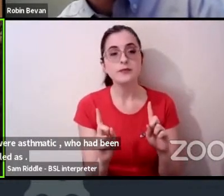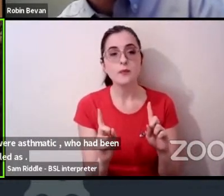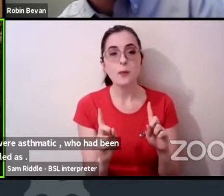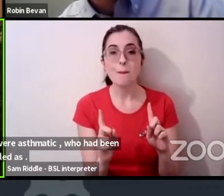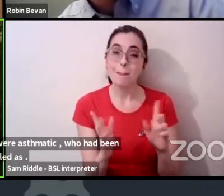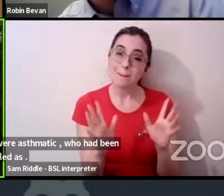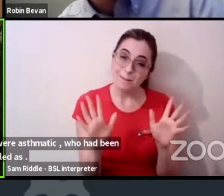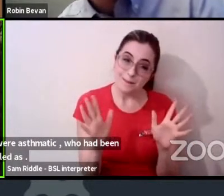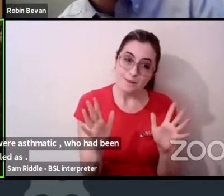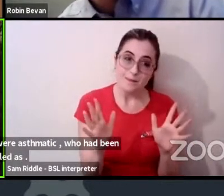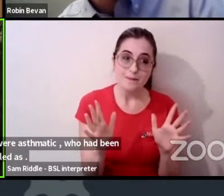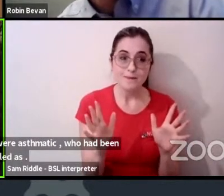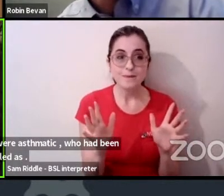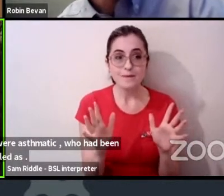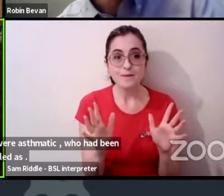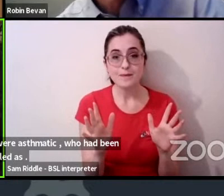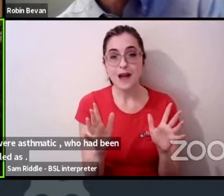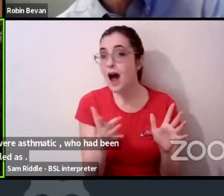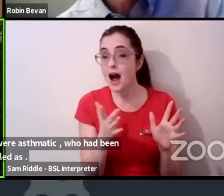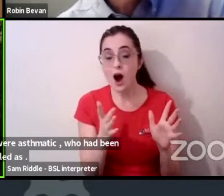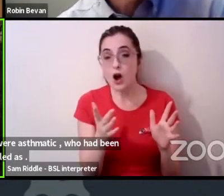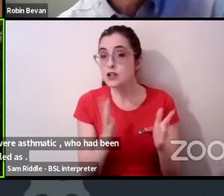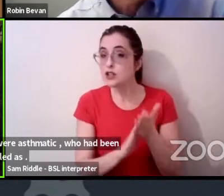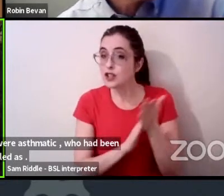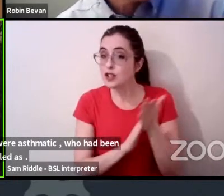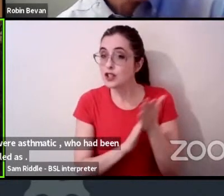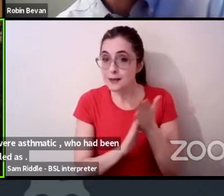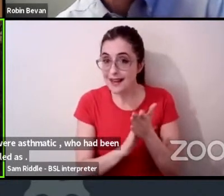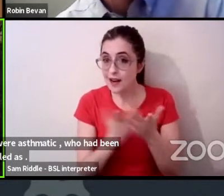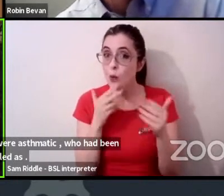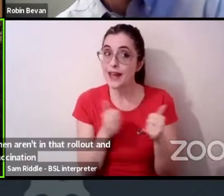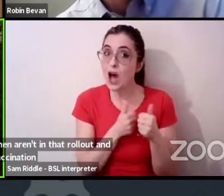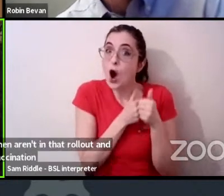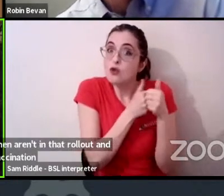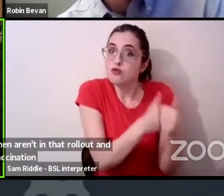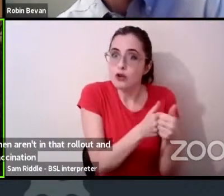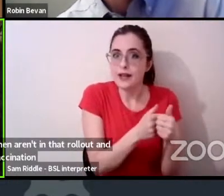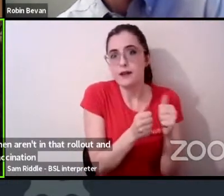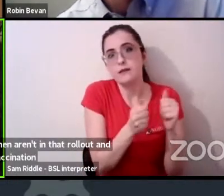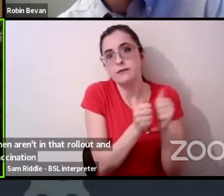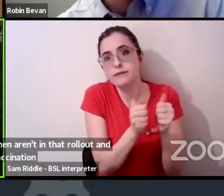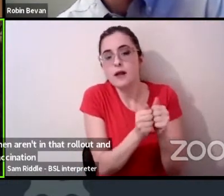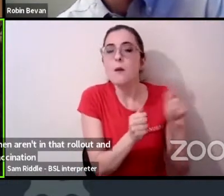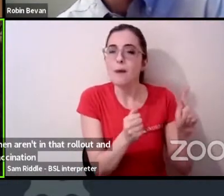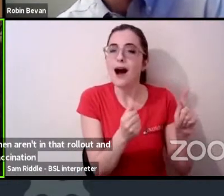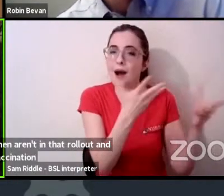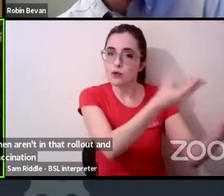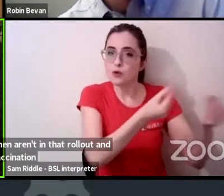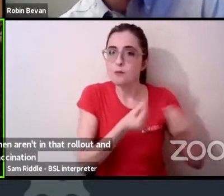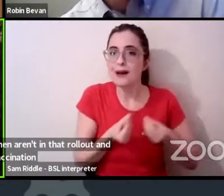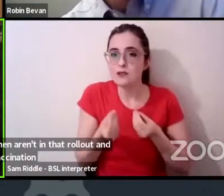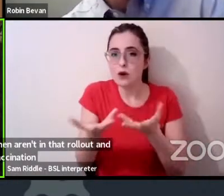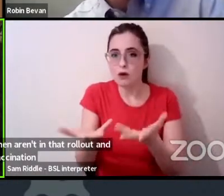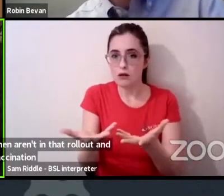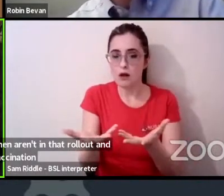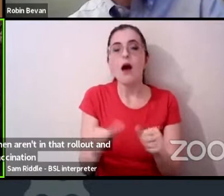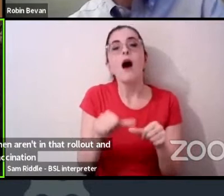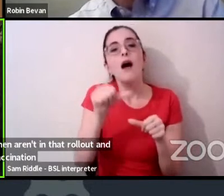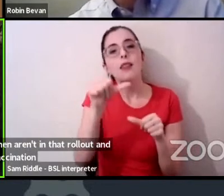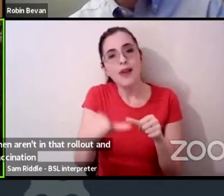the answers, this isn't saying that we're happy with these answers, but it's just to tell you the answers that we got, and then how we're thinking